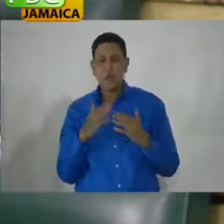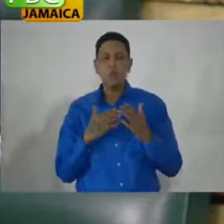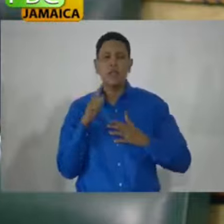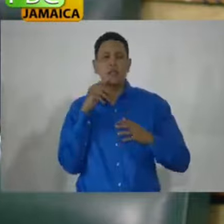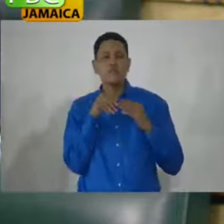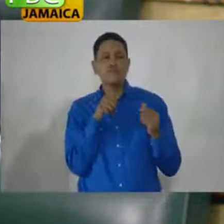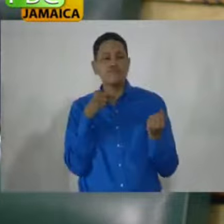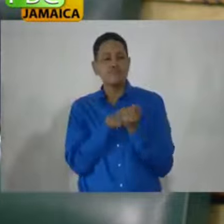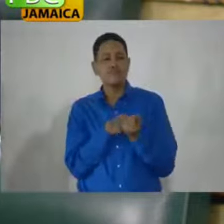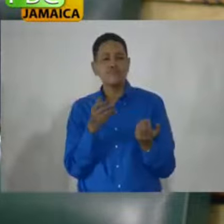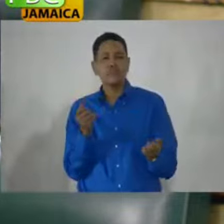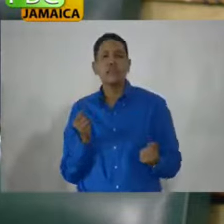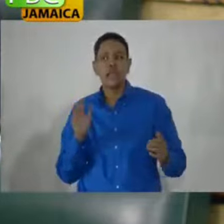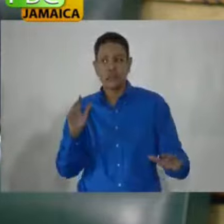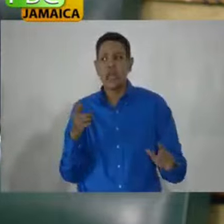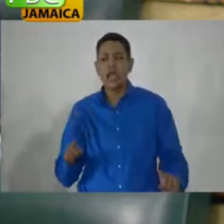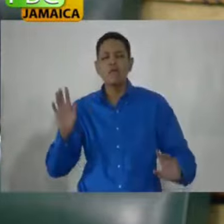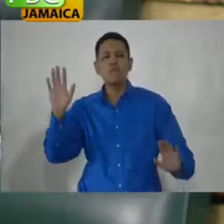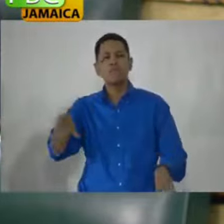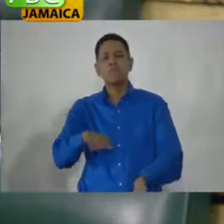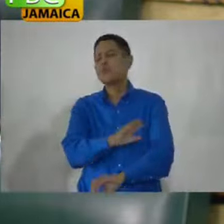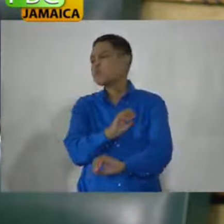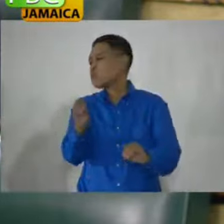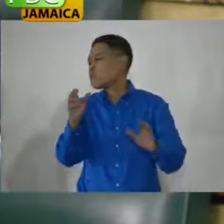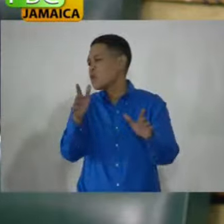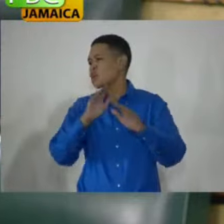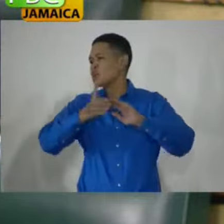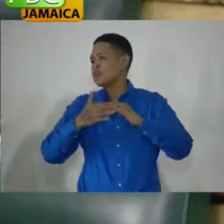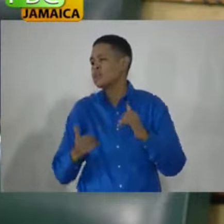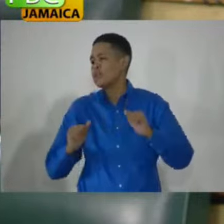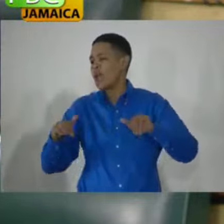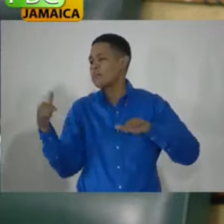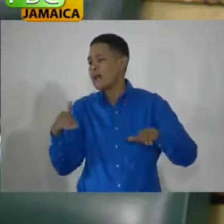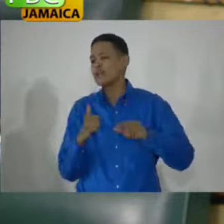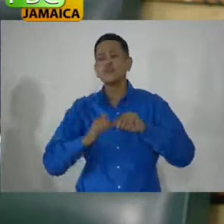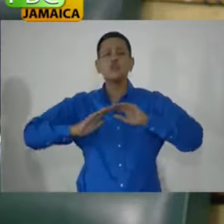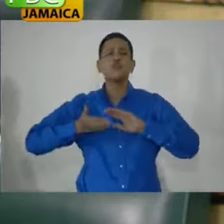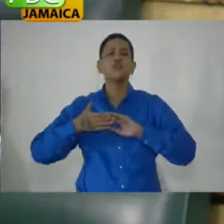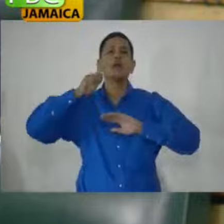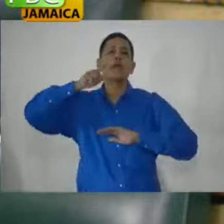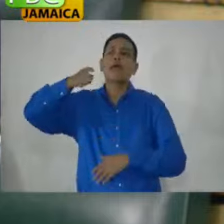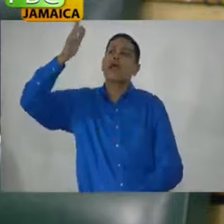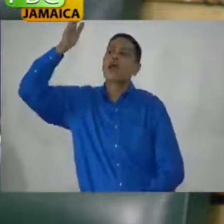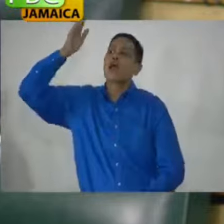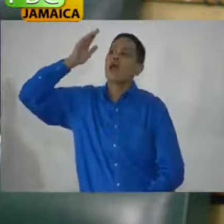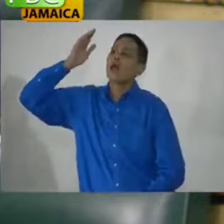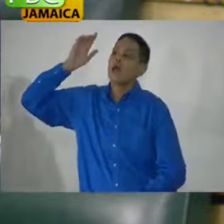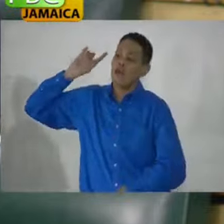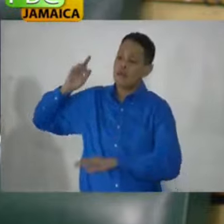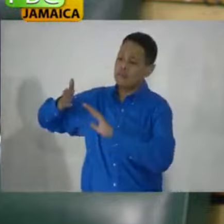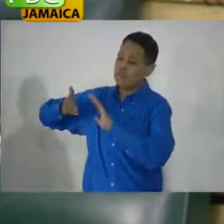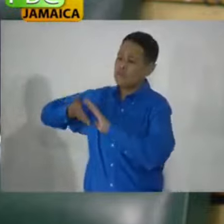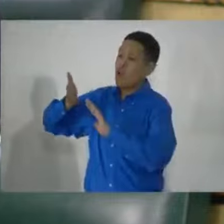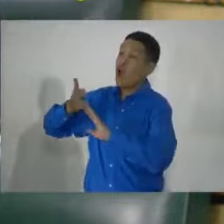funded. There's no way that Jamaica today can return to the Jamaica of the run with it